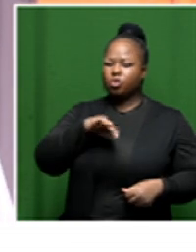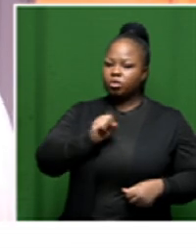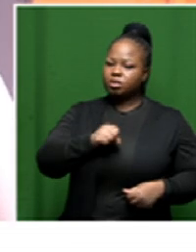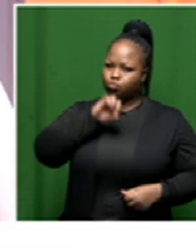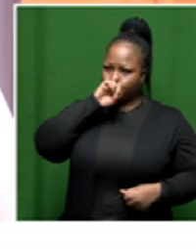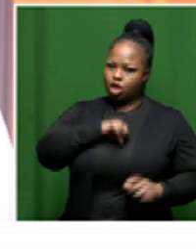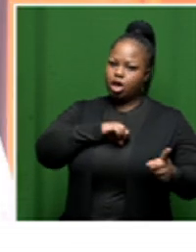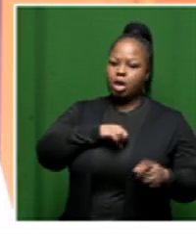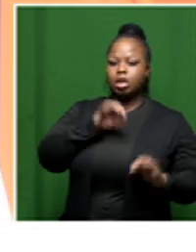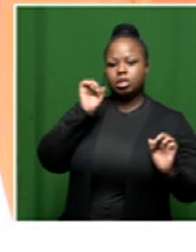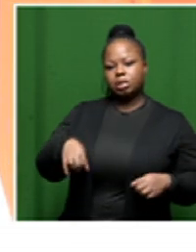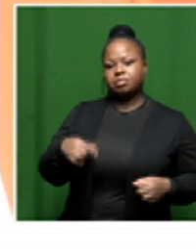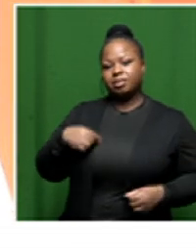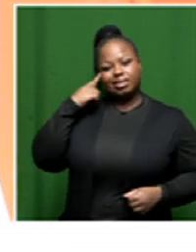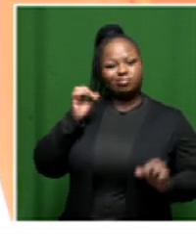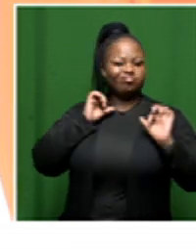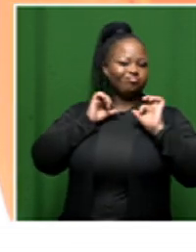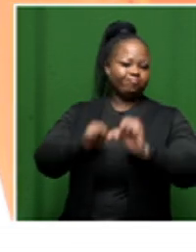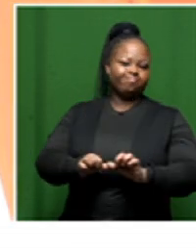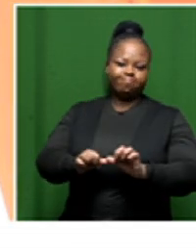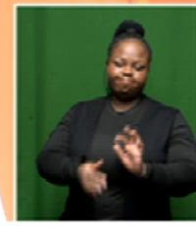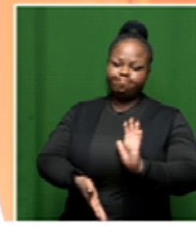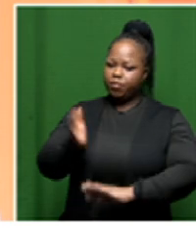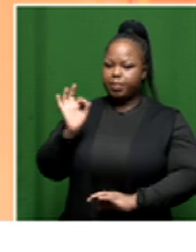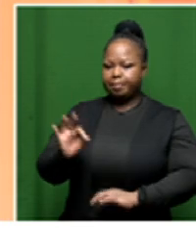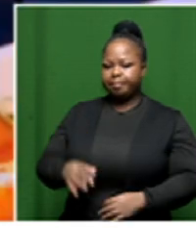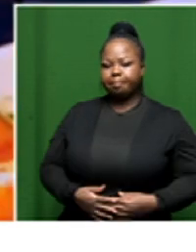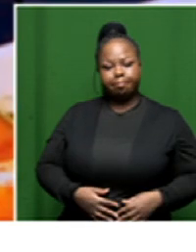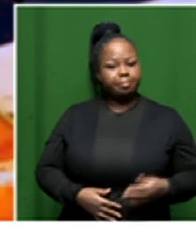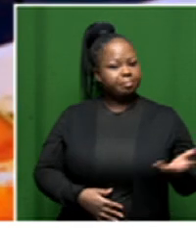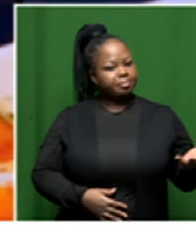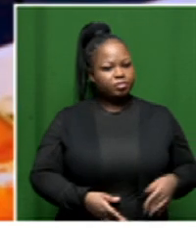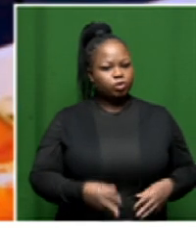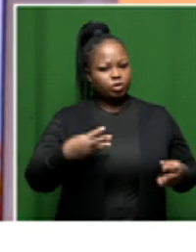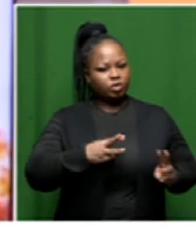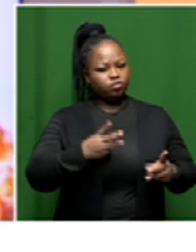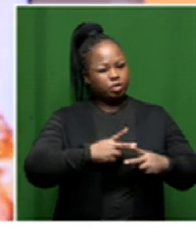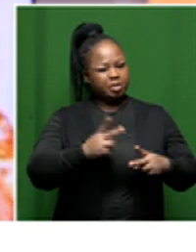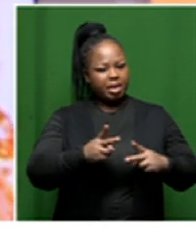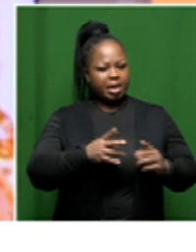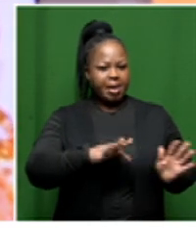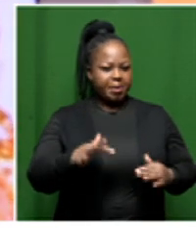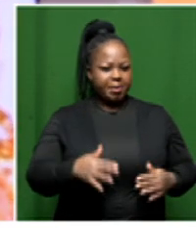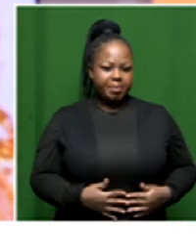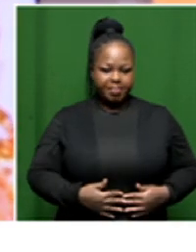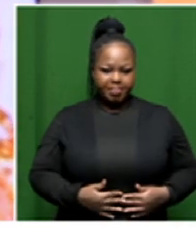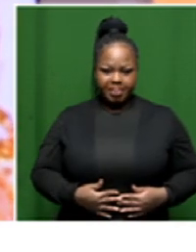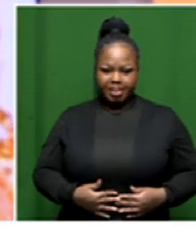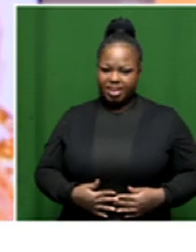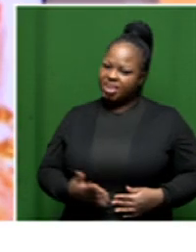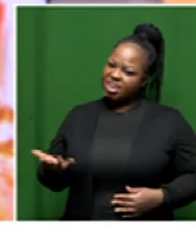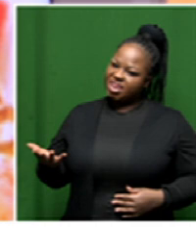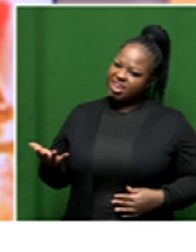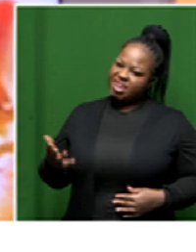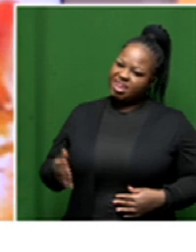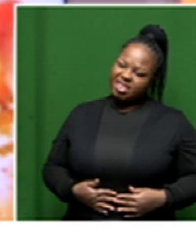it. So I think from then on, I just went full in. Okay. Yeah. So what's your style then of preparing seafood? It's